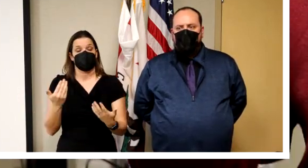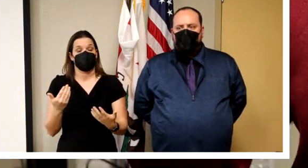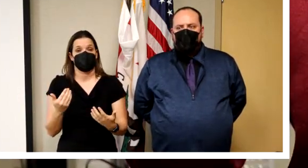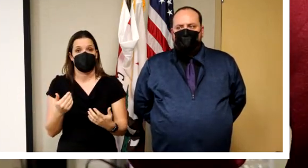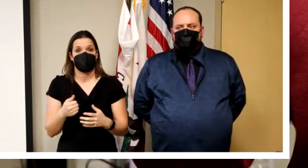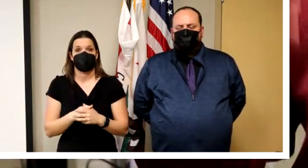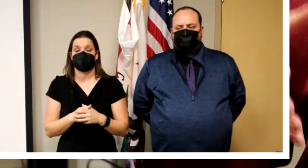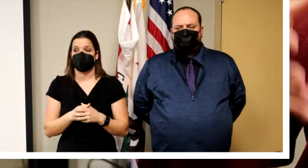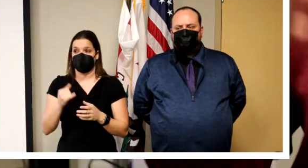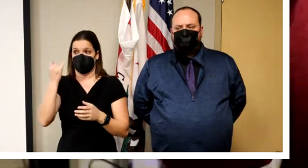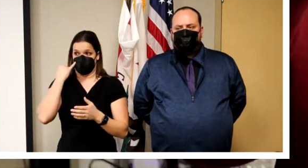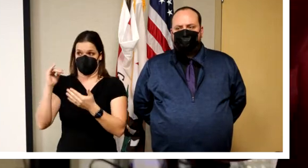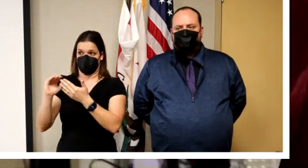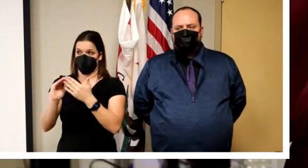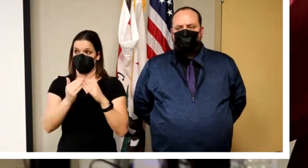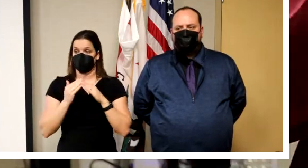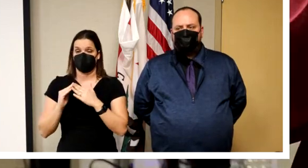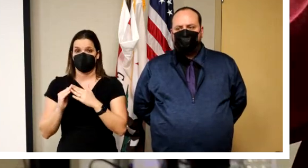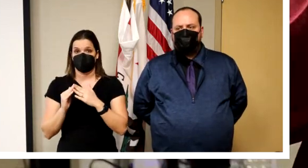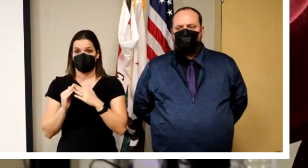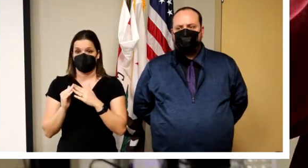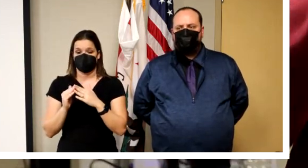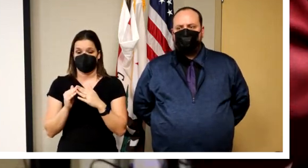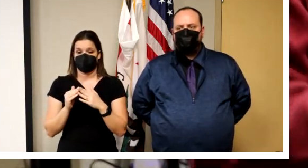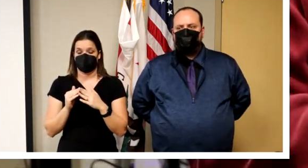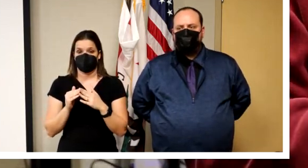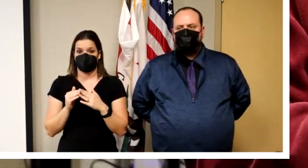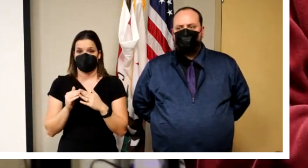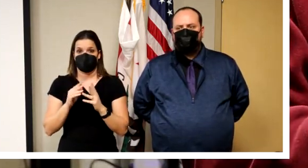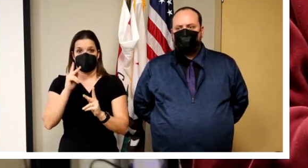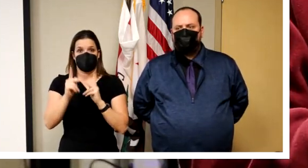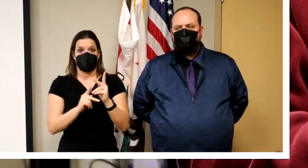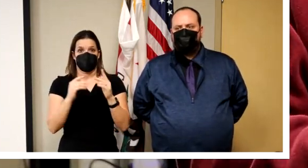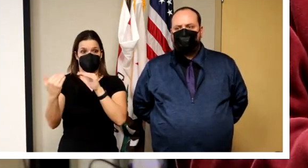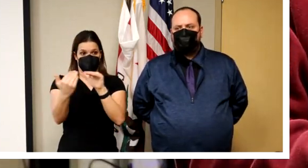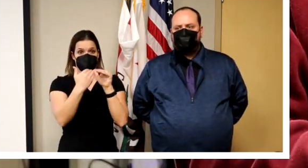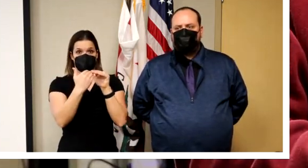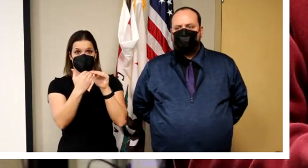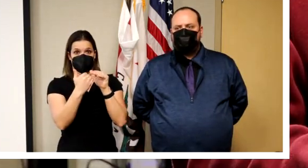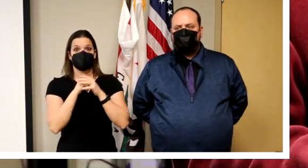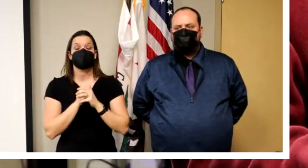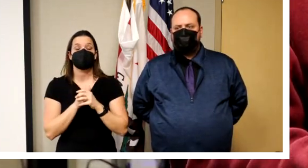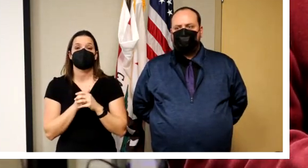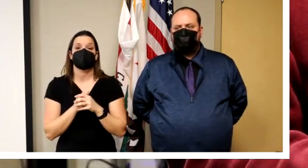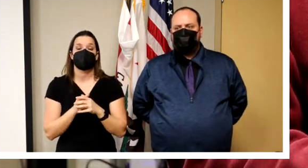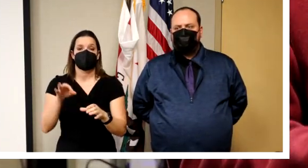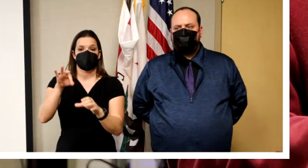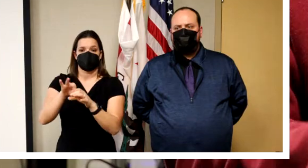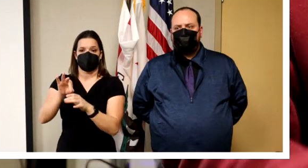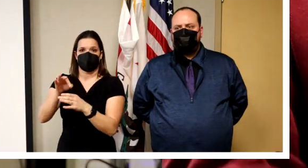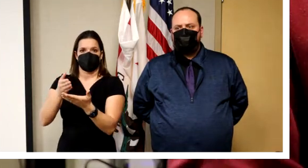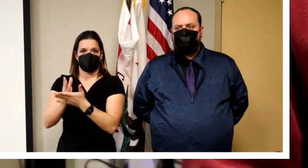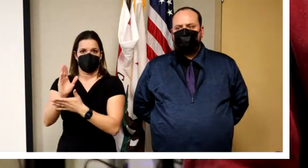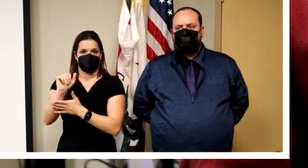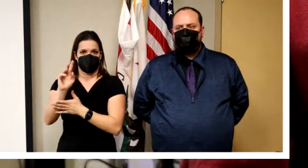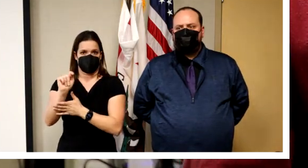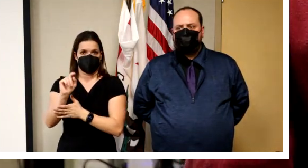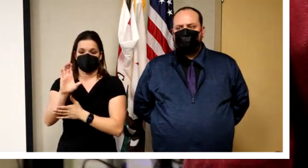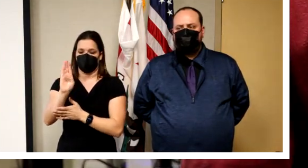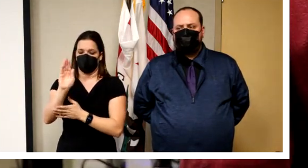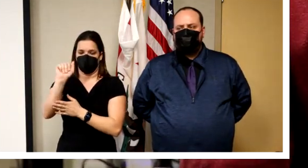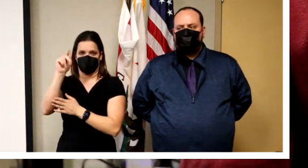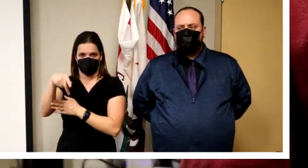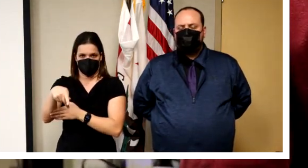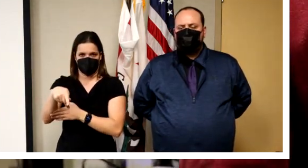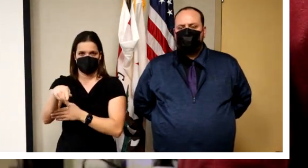If a community population equality, Then we get to the Voting Rights Act. And CVAP is a measurement